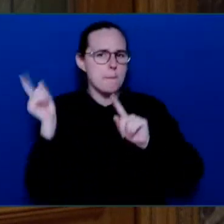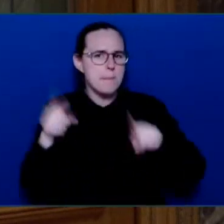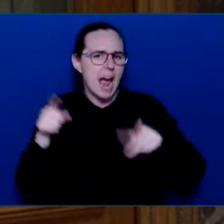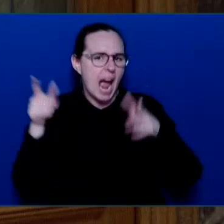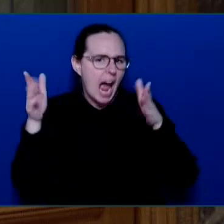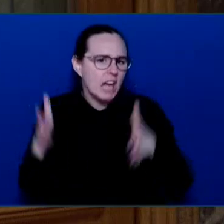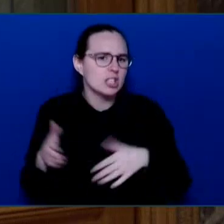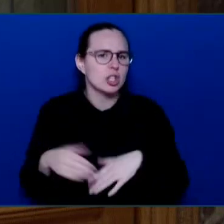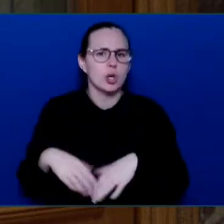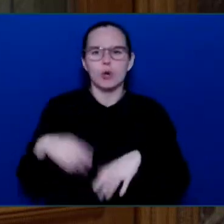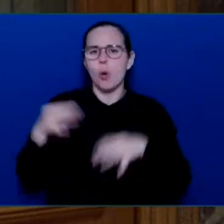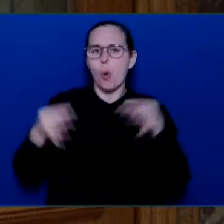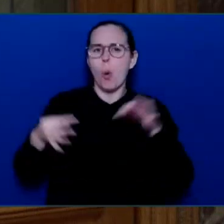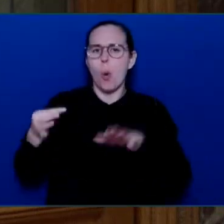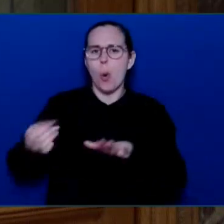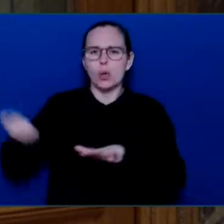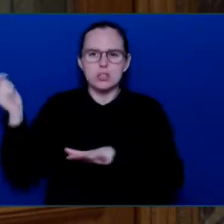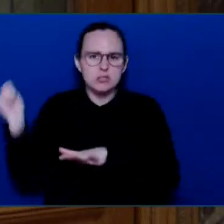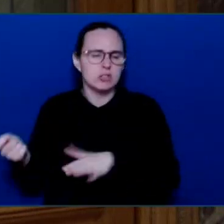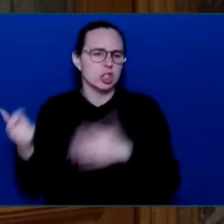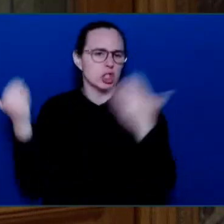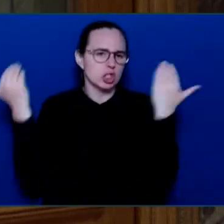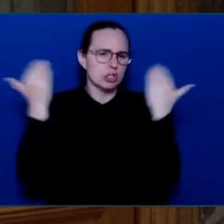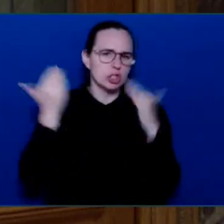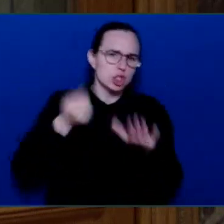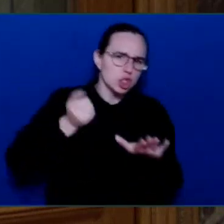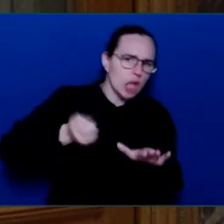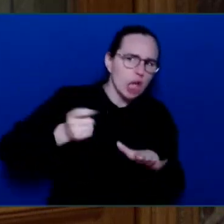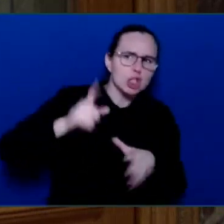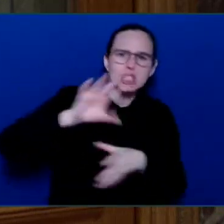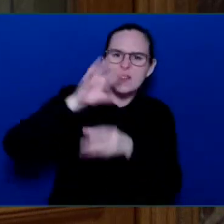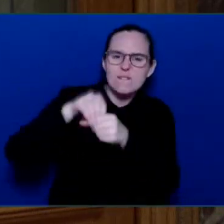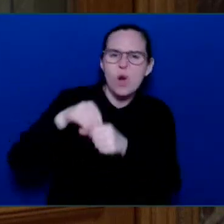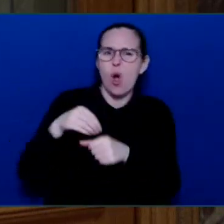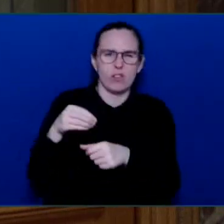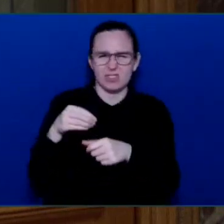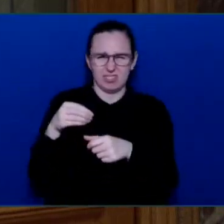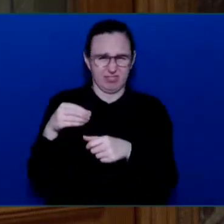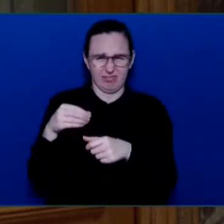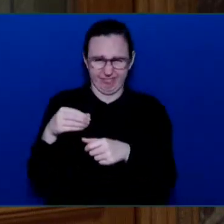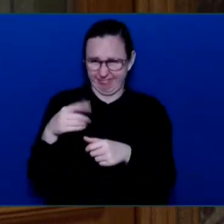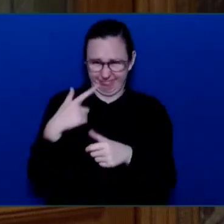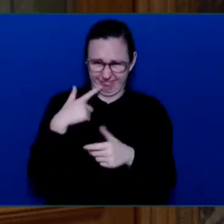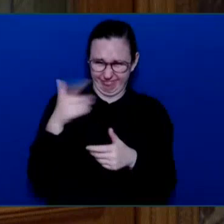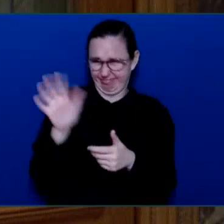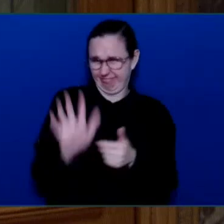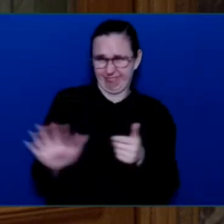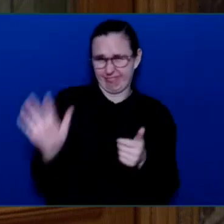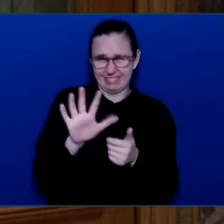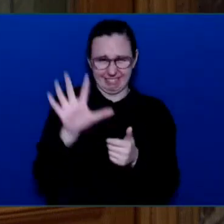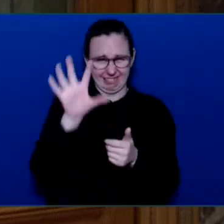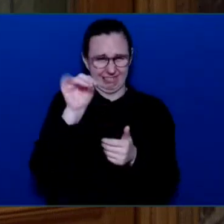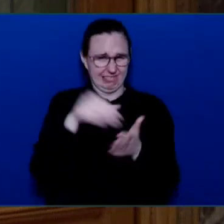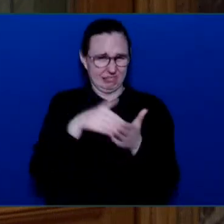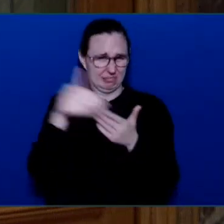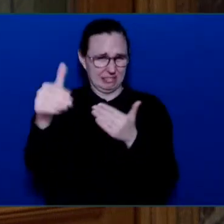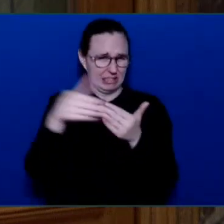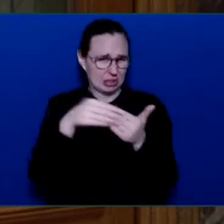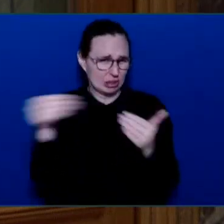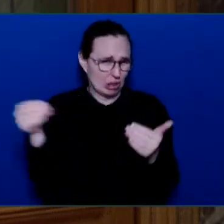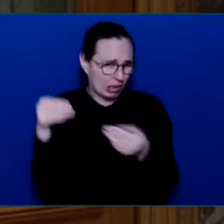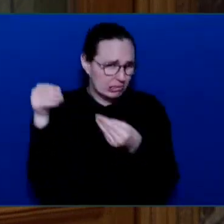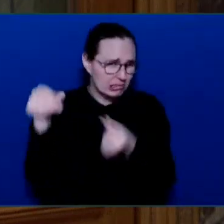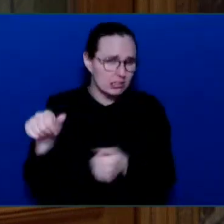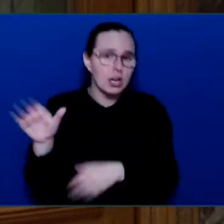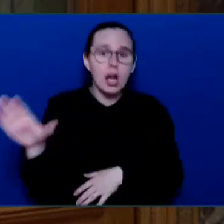Mr. Speaker, when it comes to missing and murdered Indigenous women, girls, and boys, and our children, Mr.